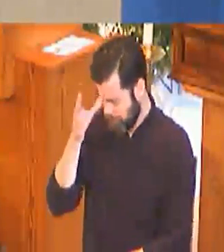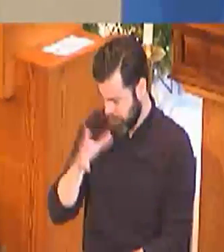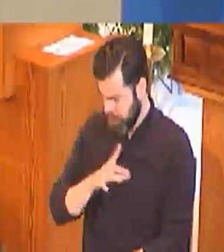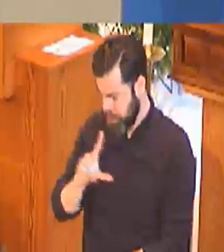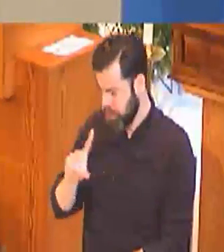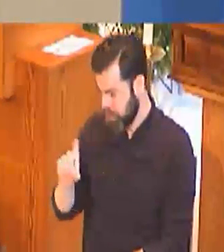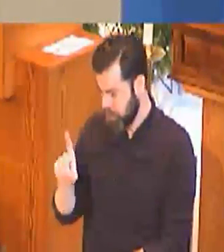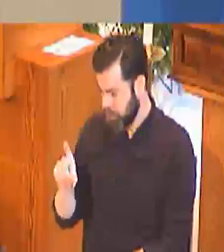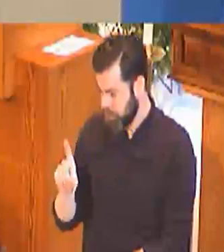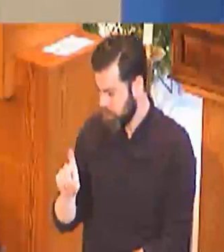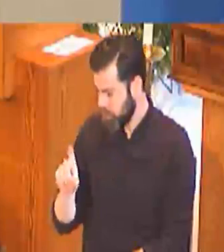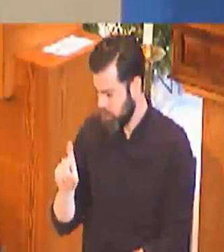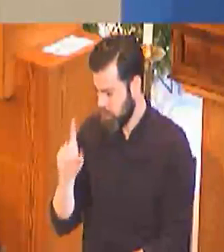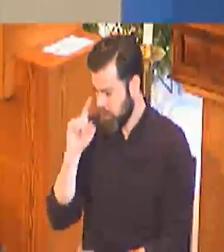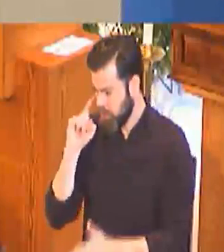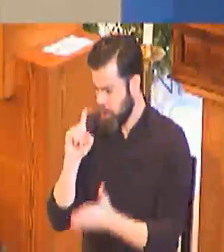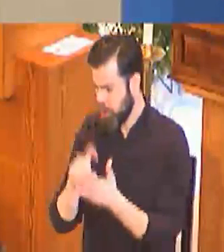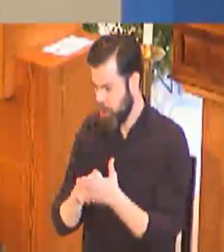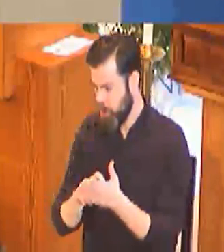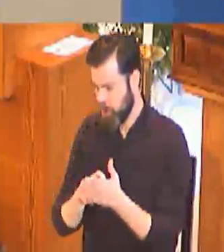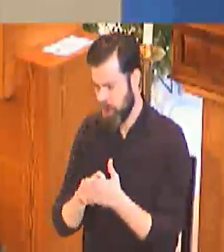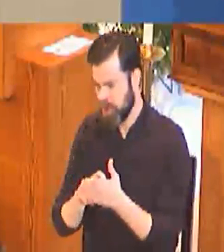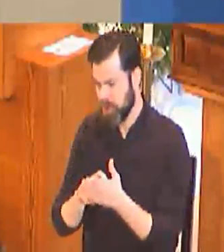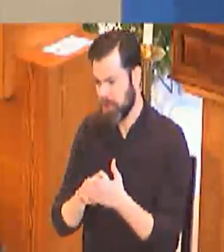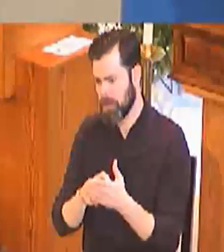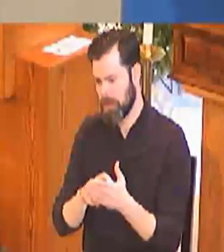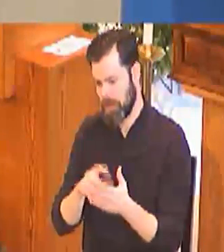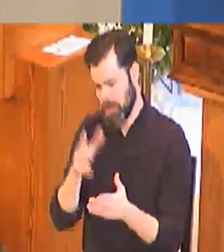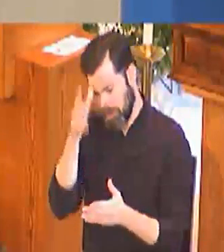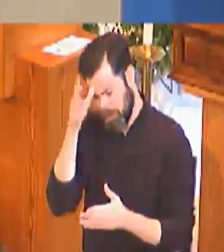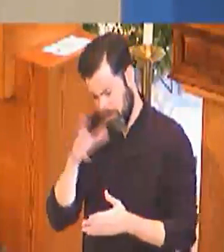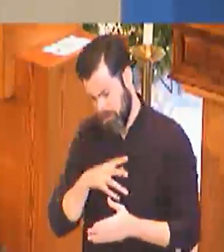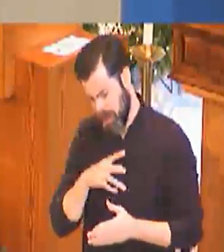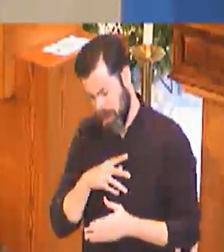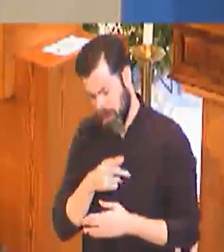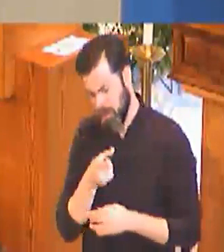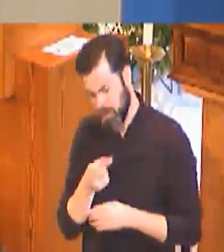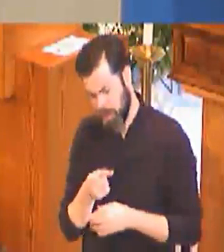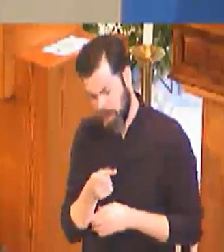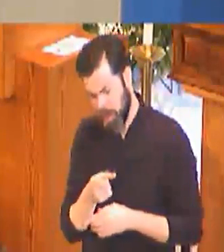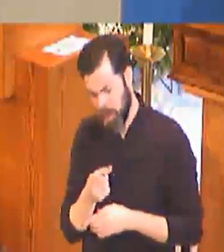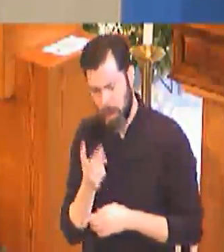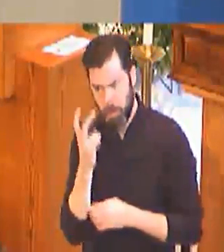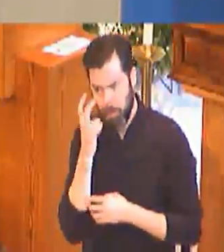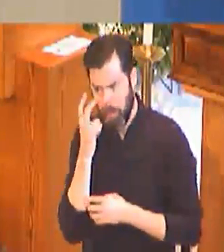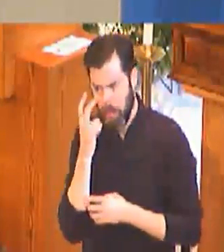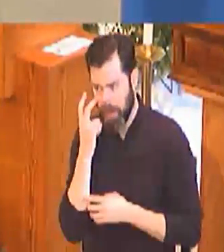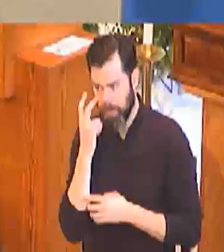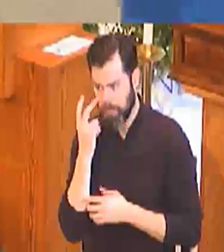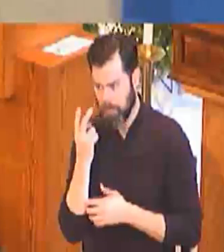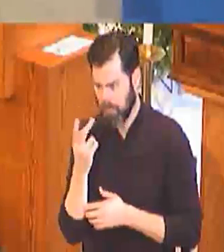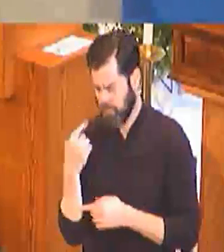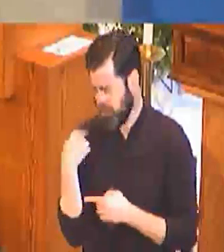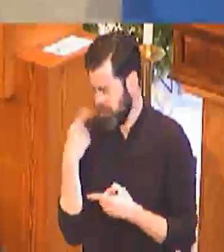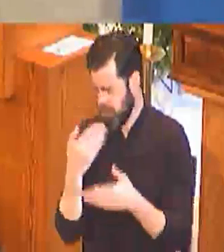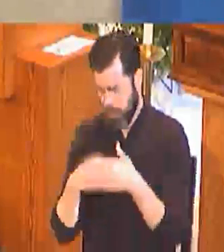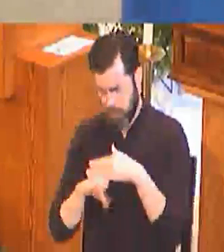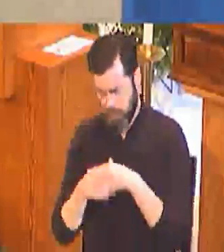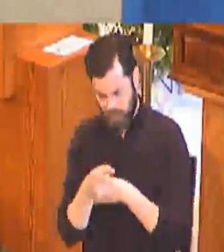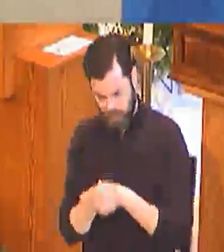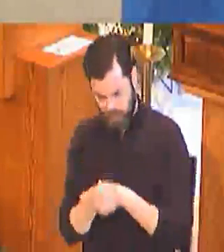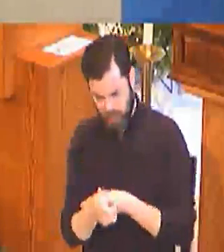saw a man born blind from birth. His disciples asked him, "Rabbi, who